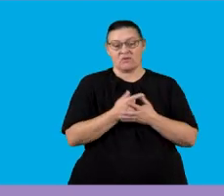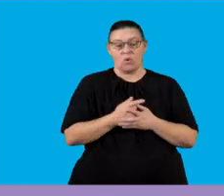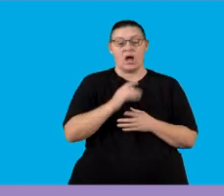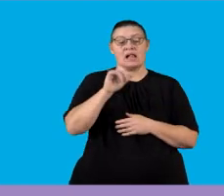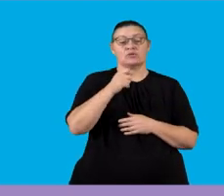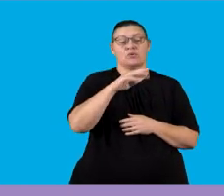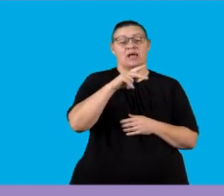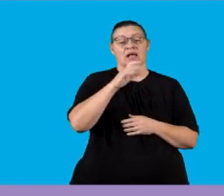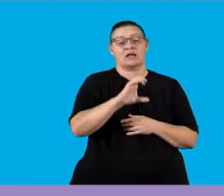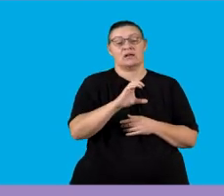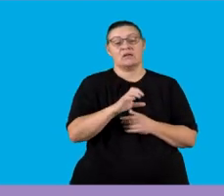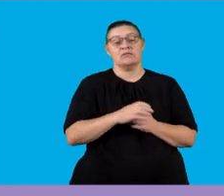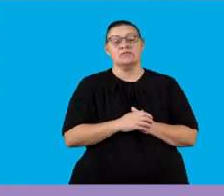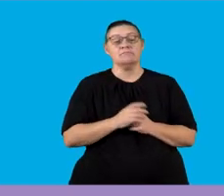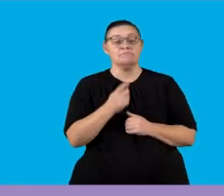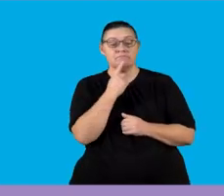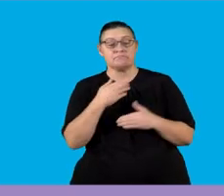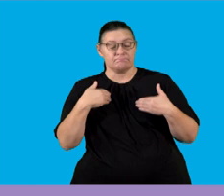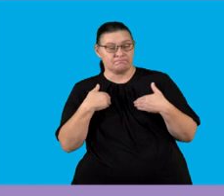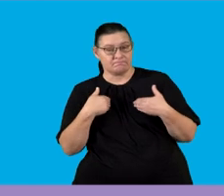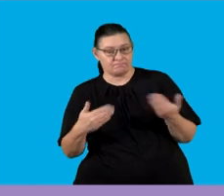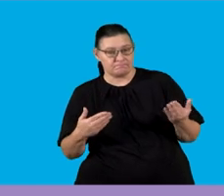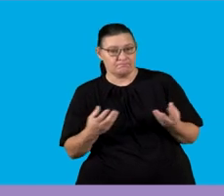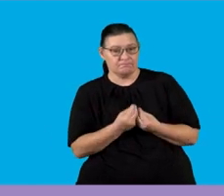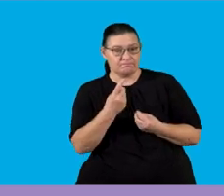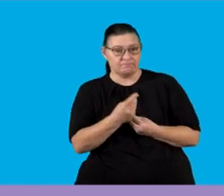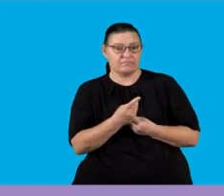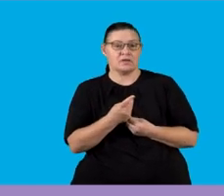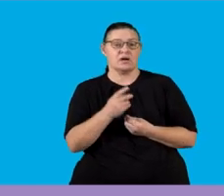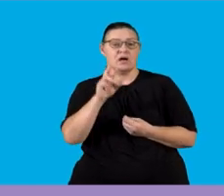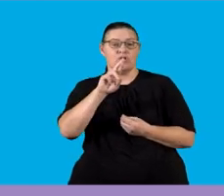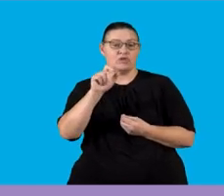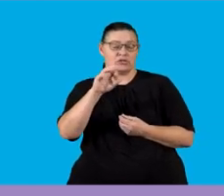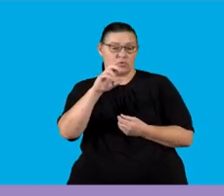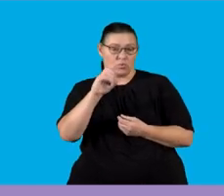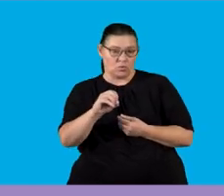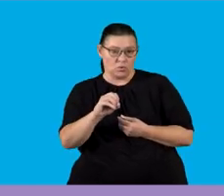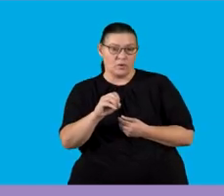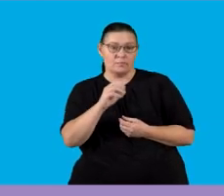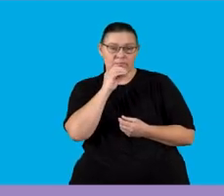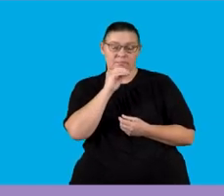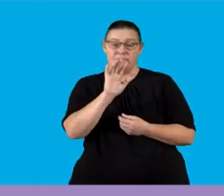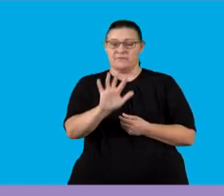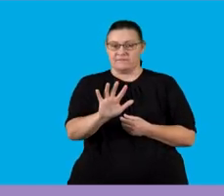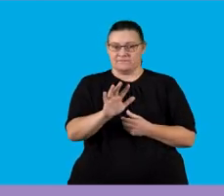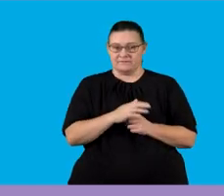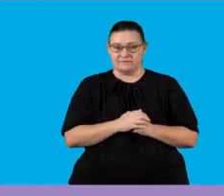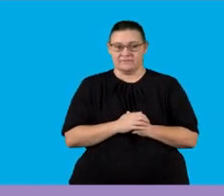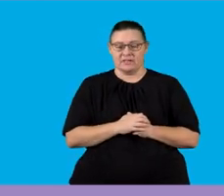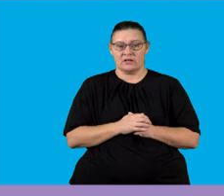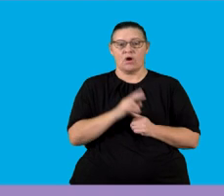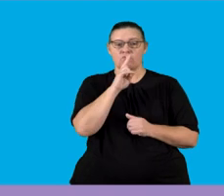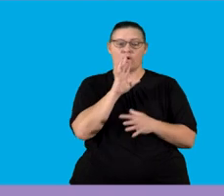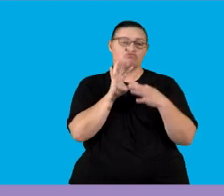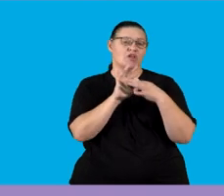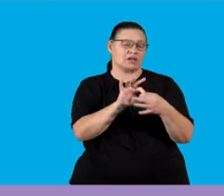when we look for the relationship between the term number and the term itself, we can see that from the ratio, we are just going